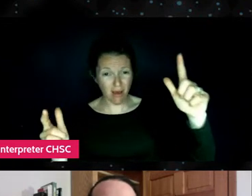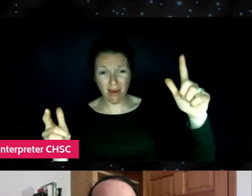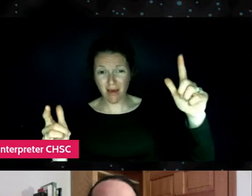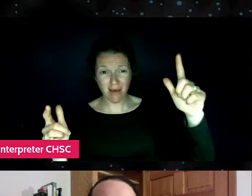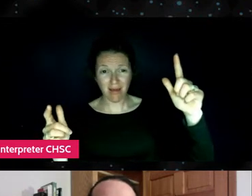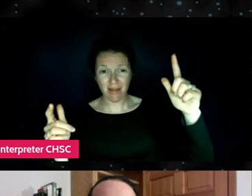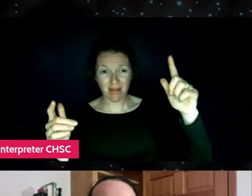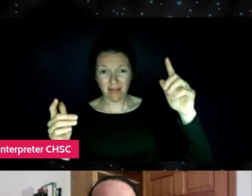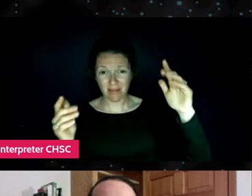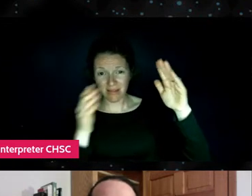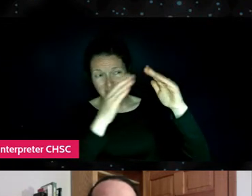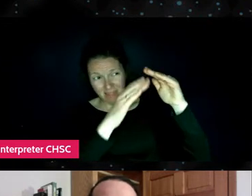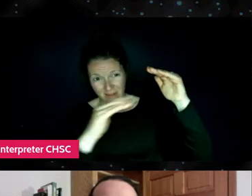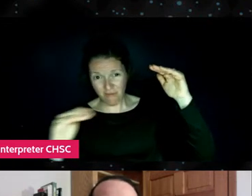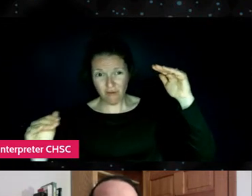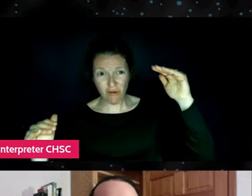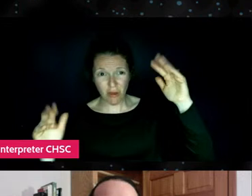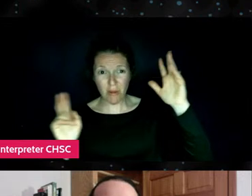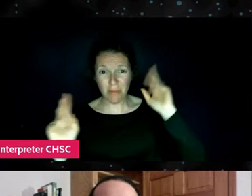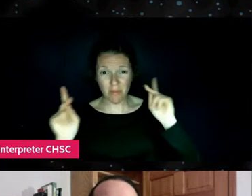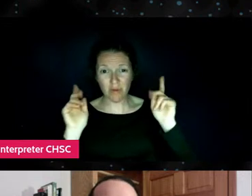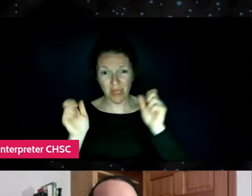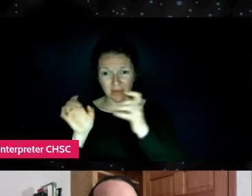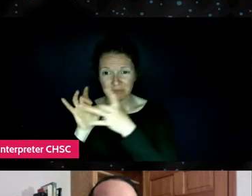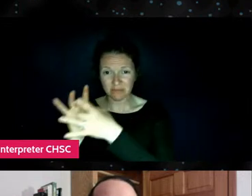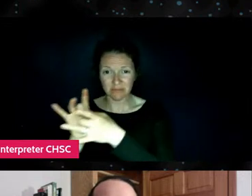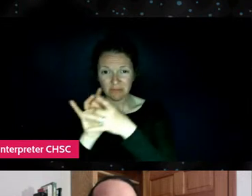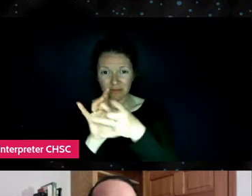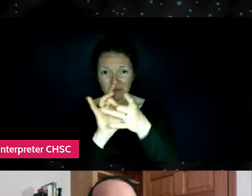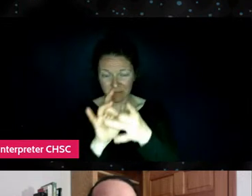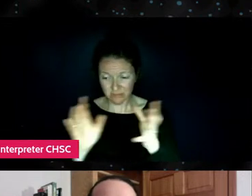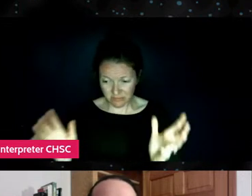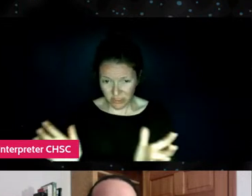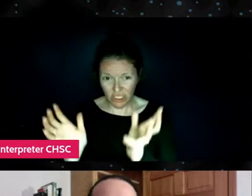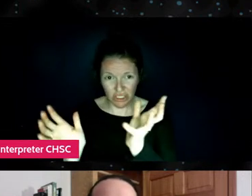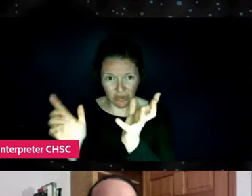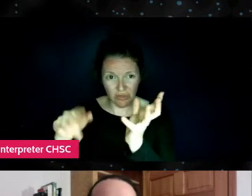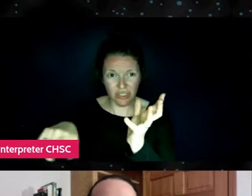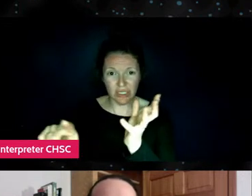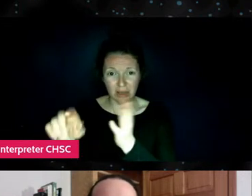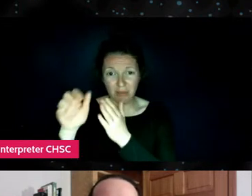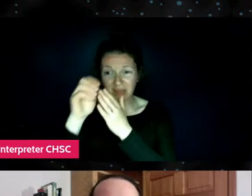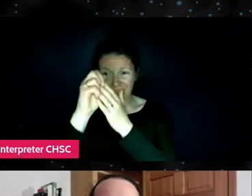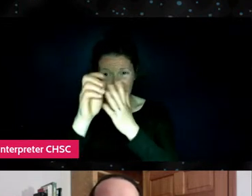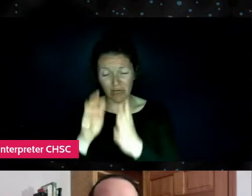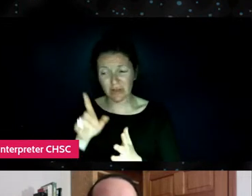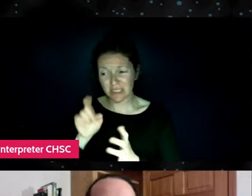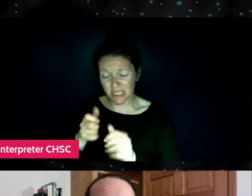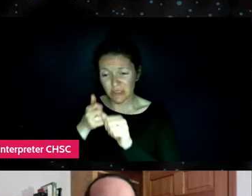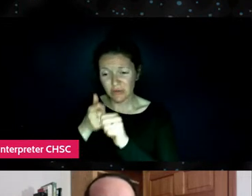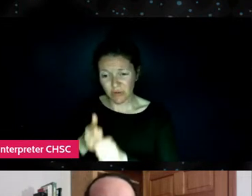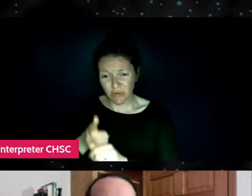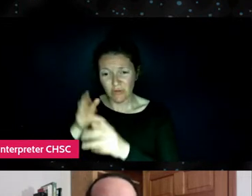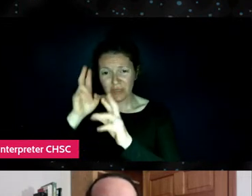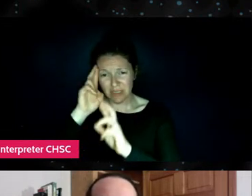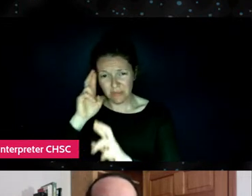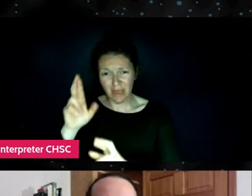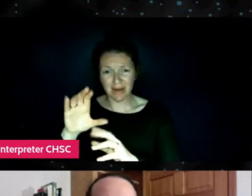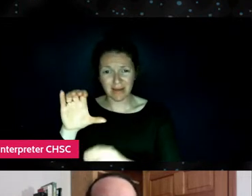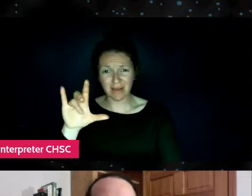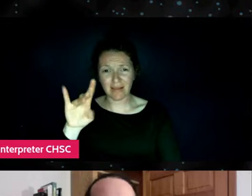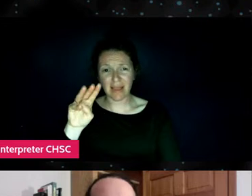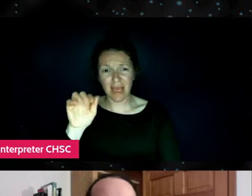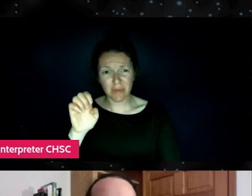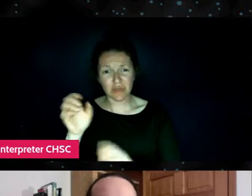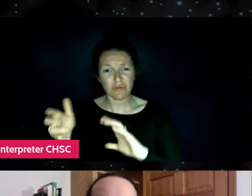these are all levels that people can plug in holding their leaders accountable on the climate crisis and asking them